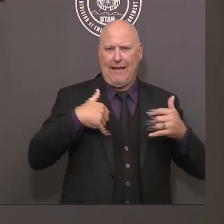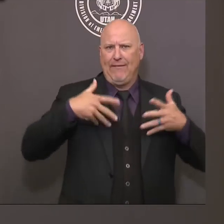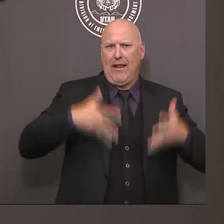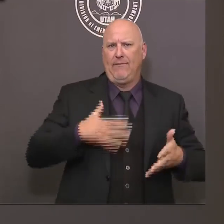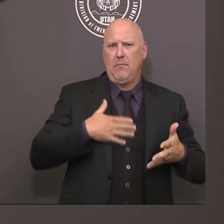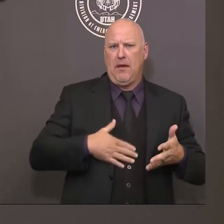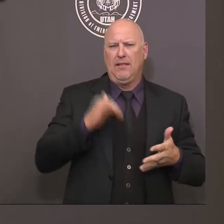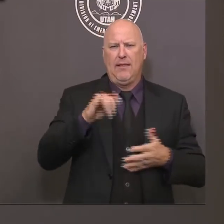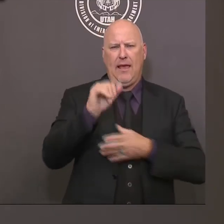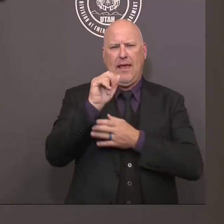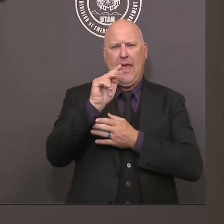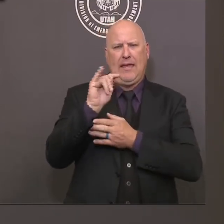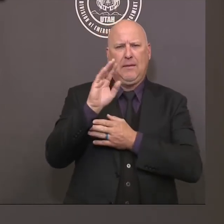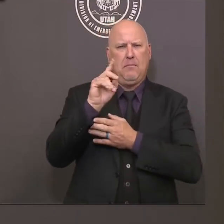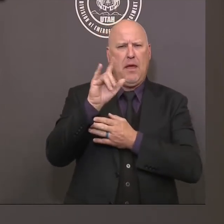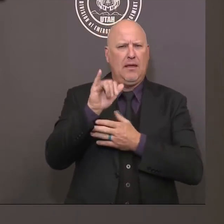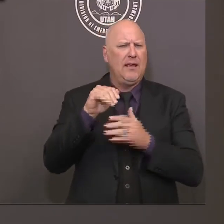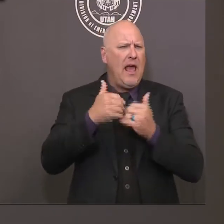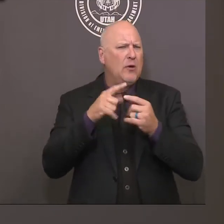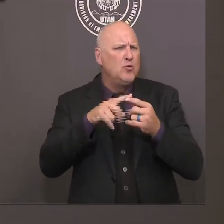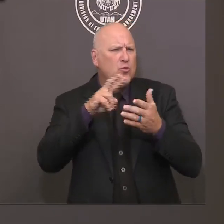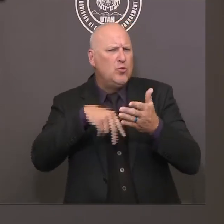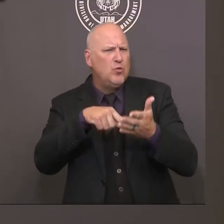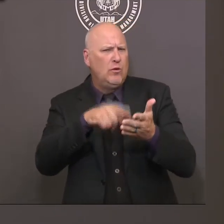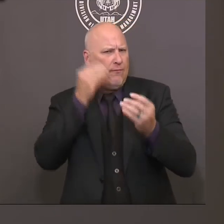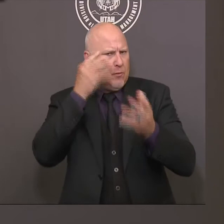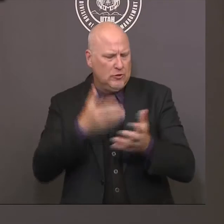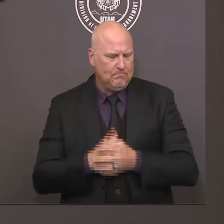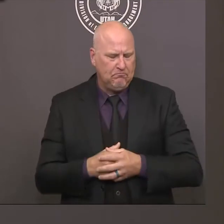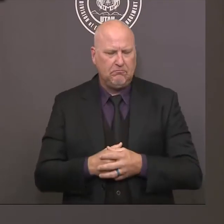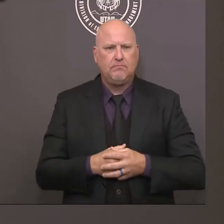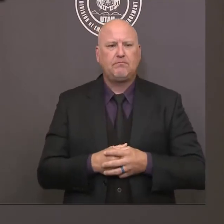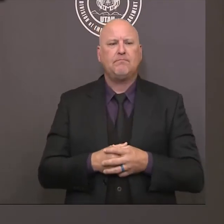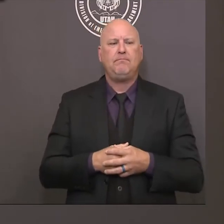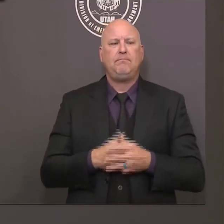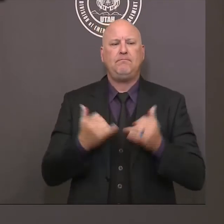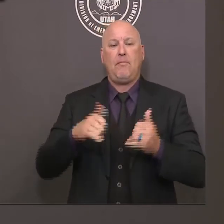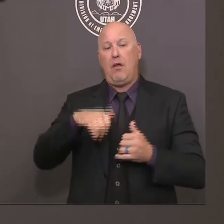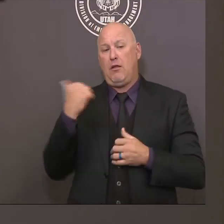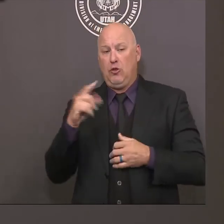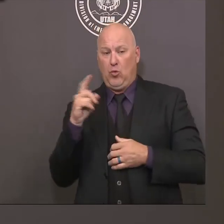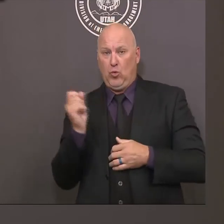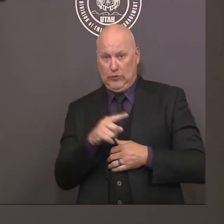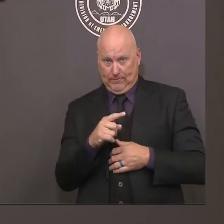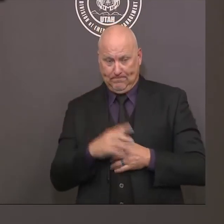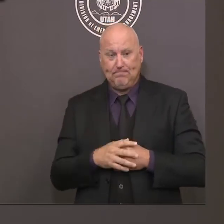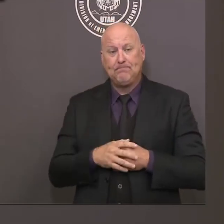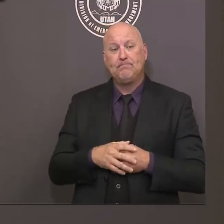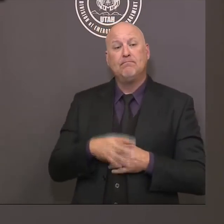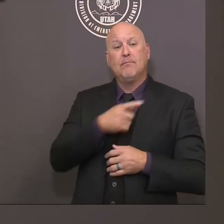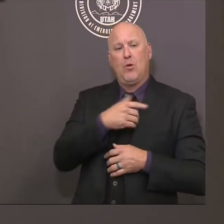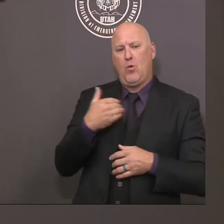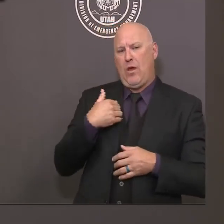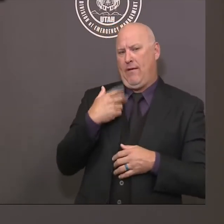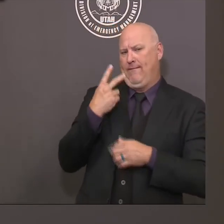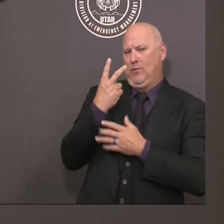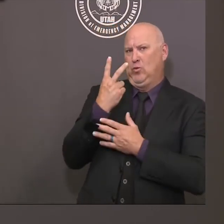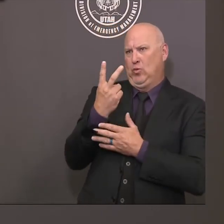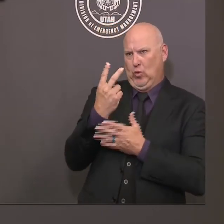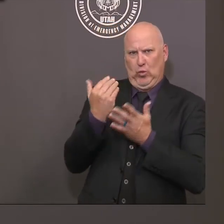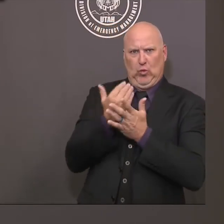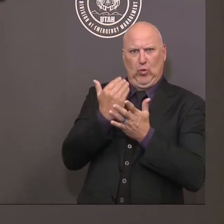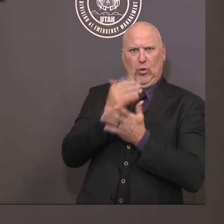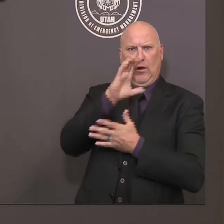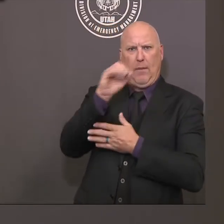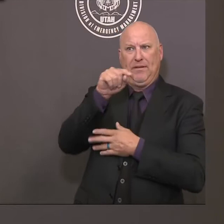Hi there. I wanted to ask about the 2 additional meat packing plants that were shut down because of COVID-19 cases